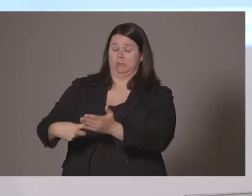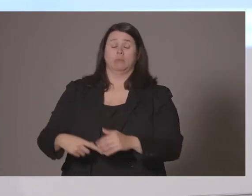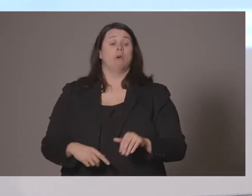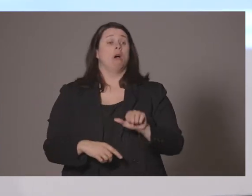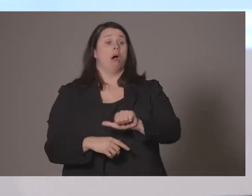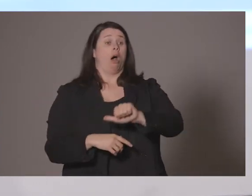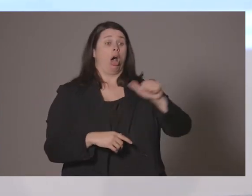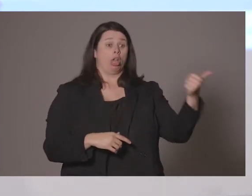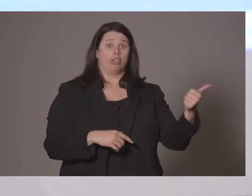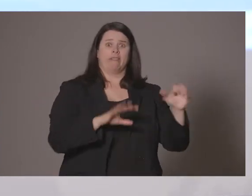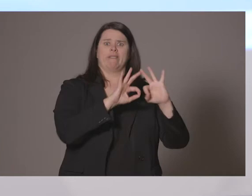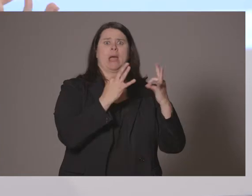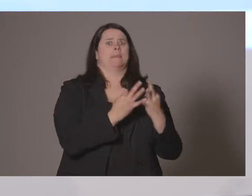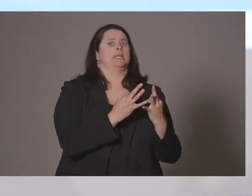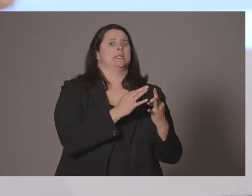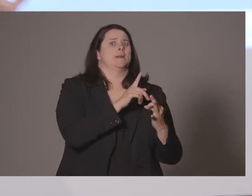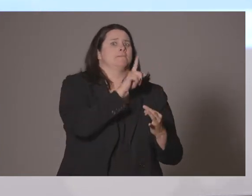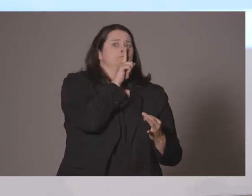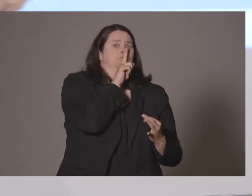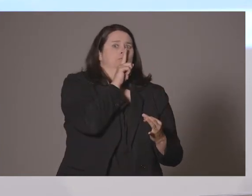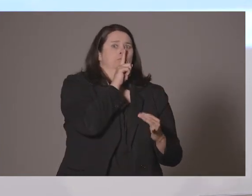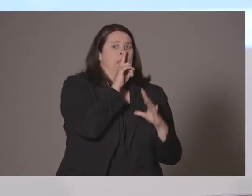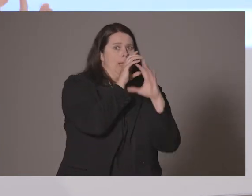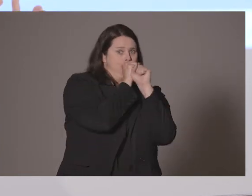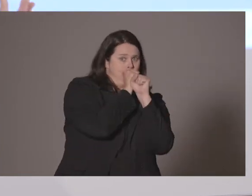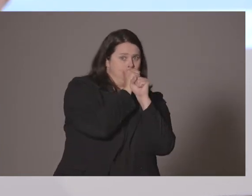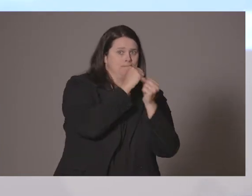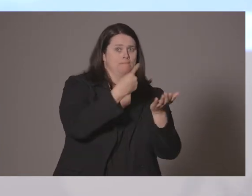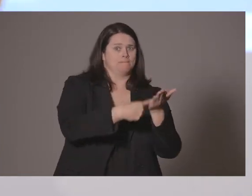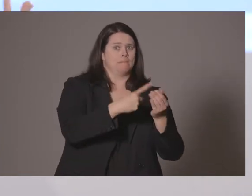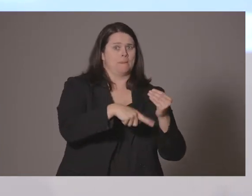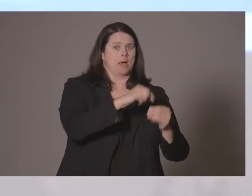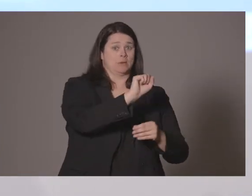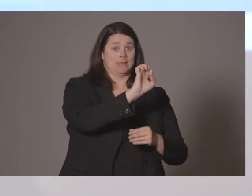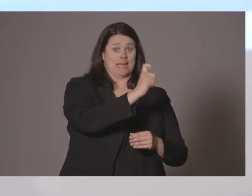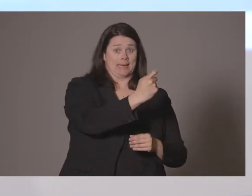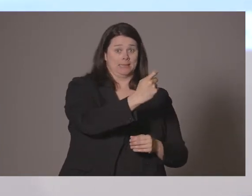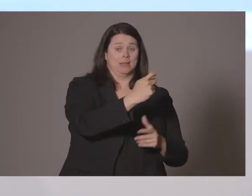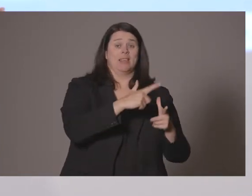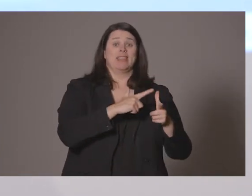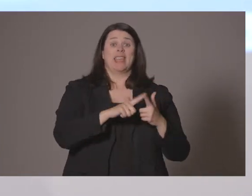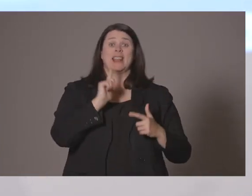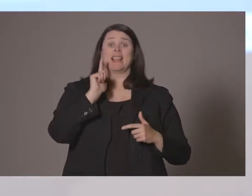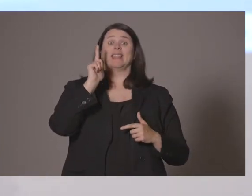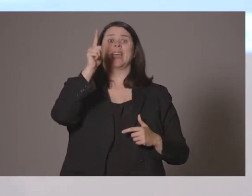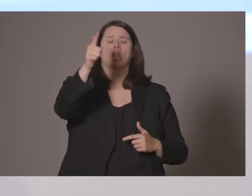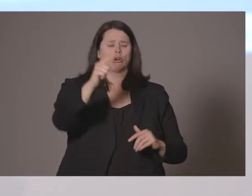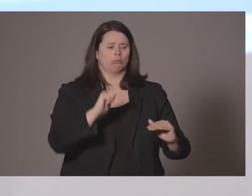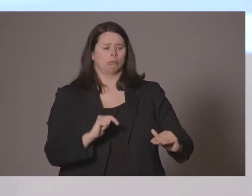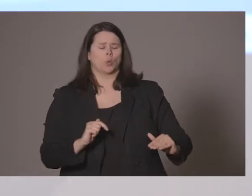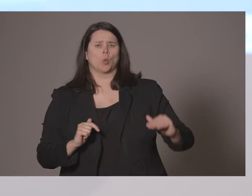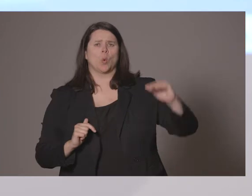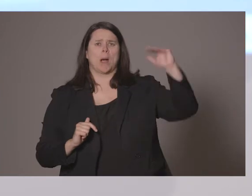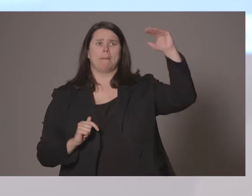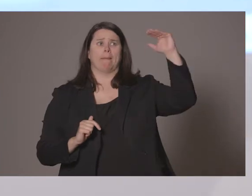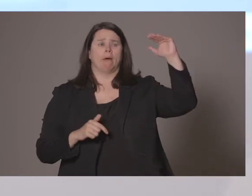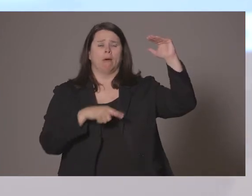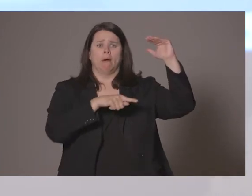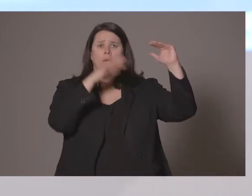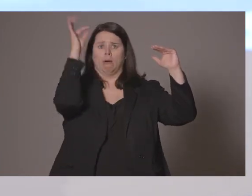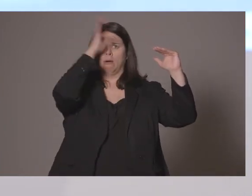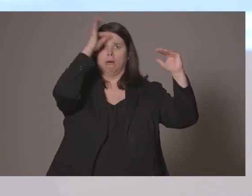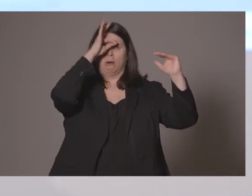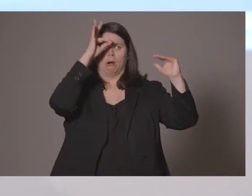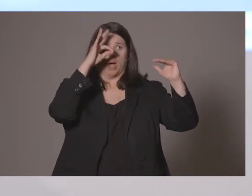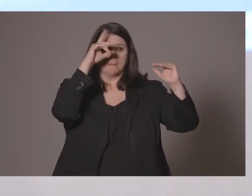sexual experience, that different degree of talking about it, that prior exposure, might influence the experience of that